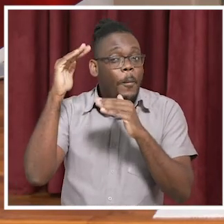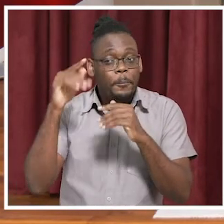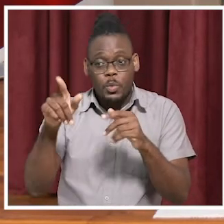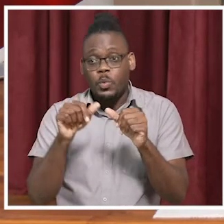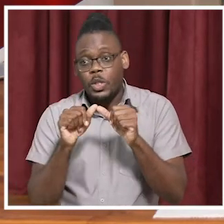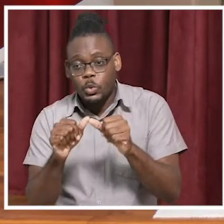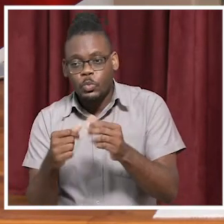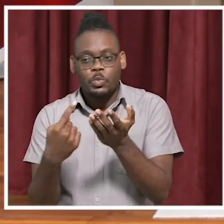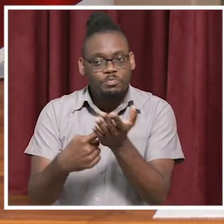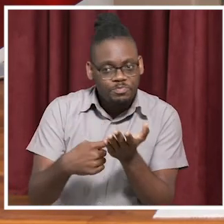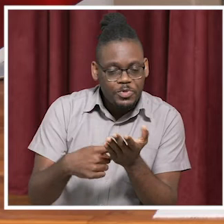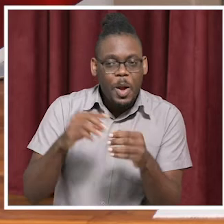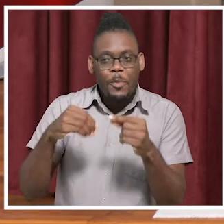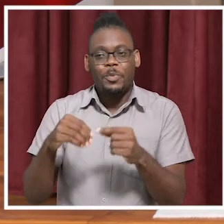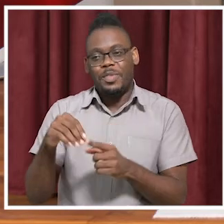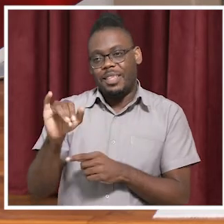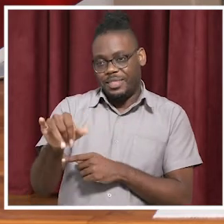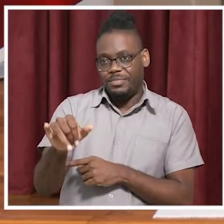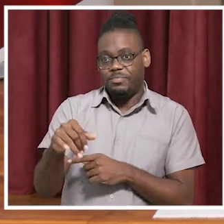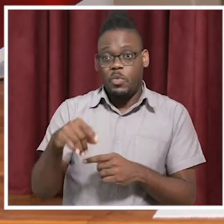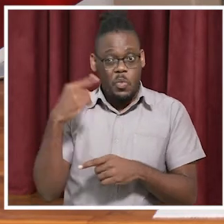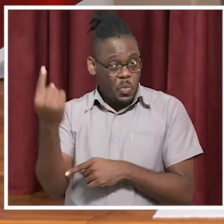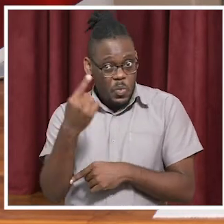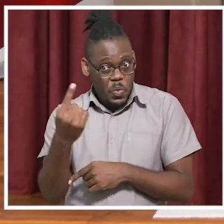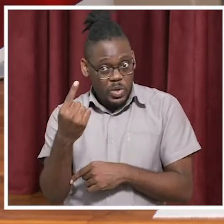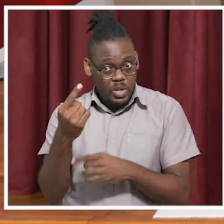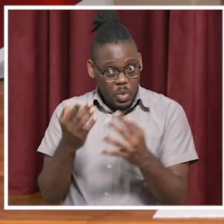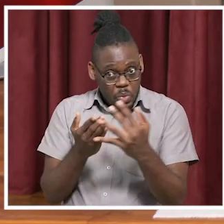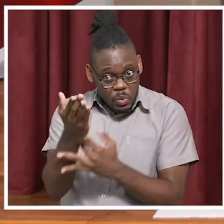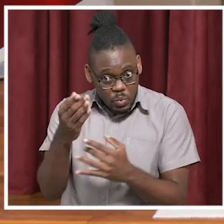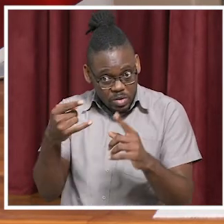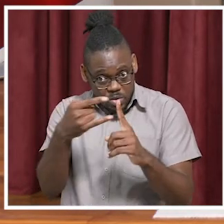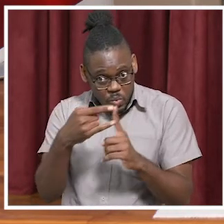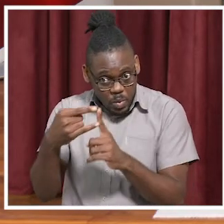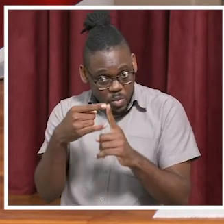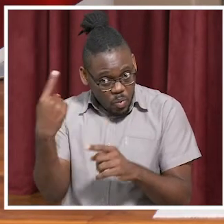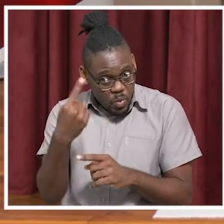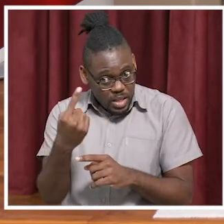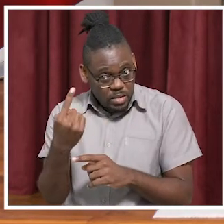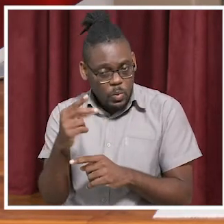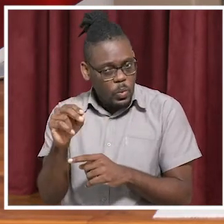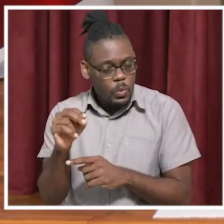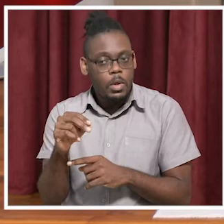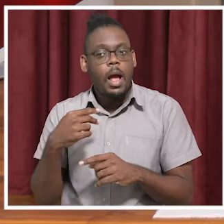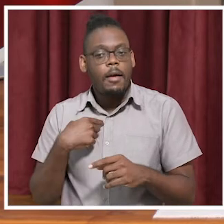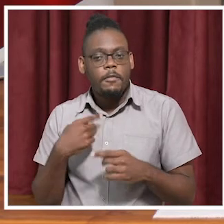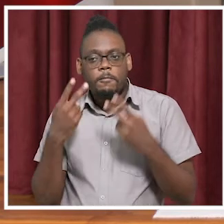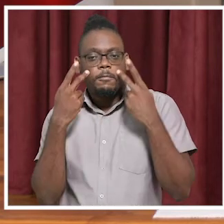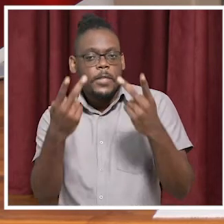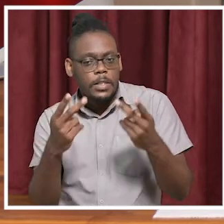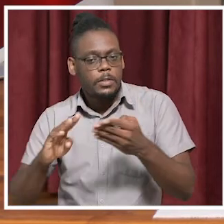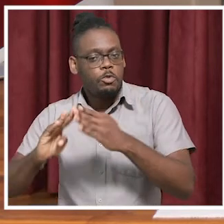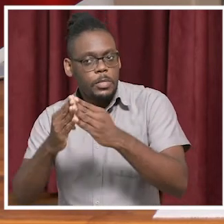our communities, absolutely. I imagine you both have community efforts that you do occasionally, perhaps quarterly or even annually. So are